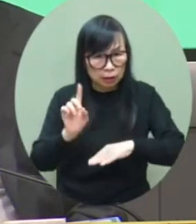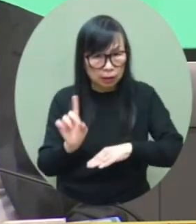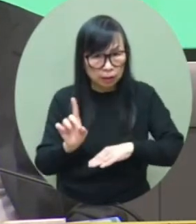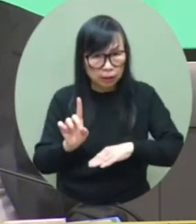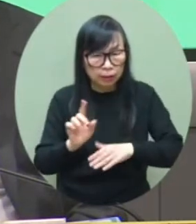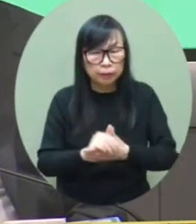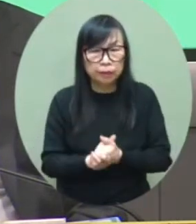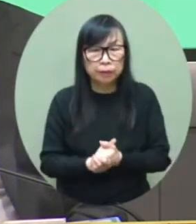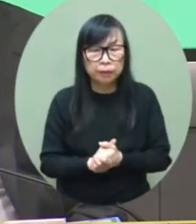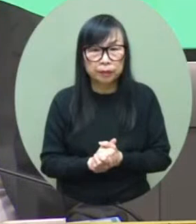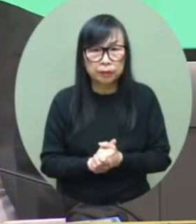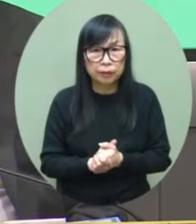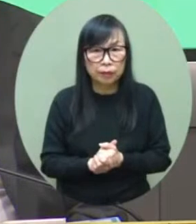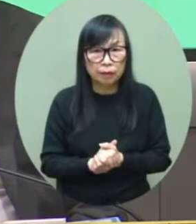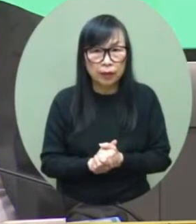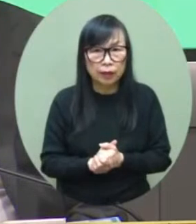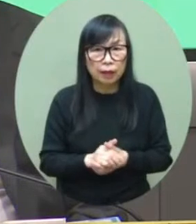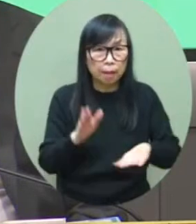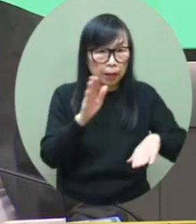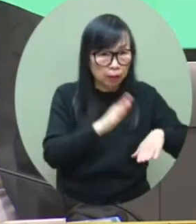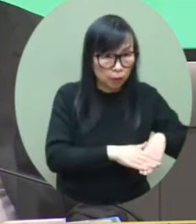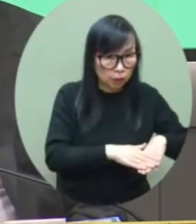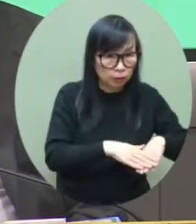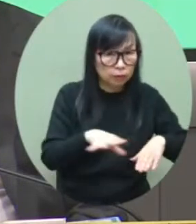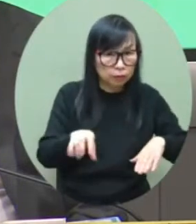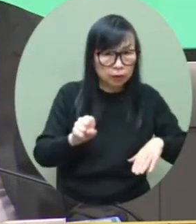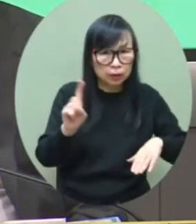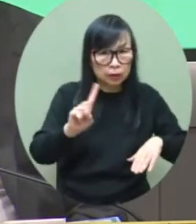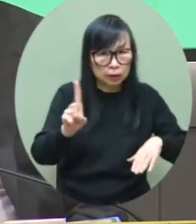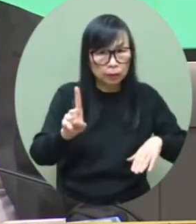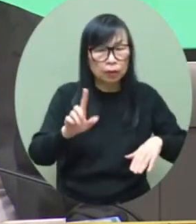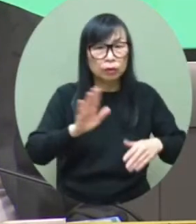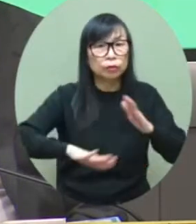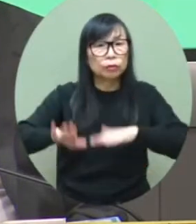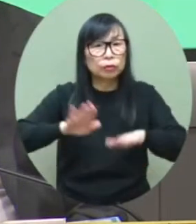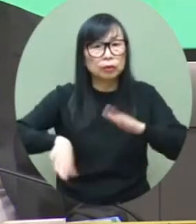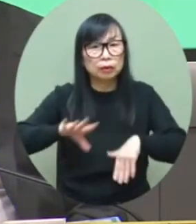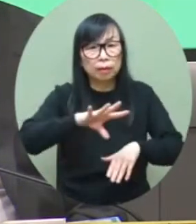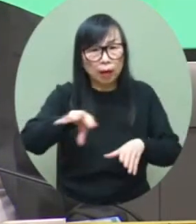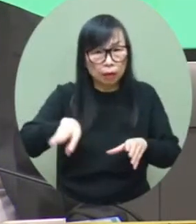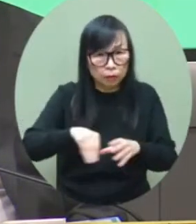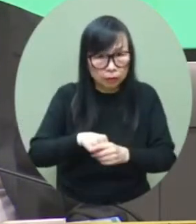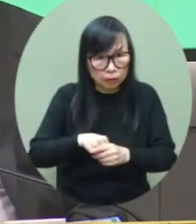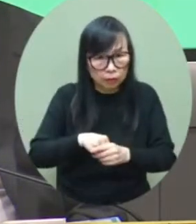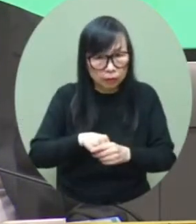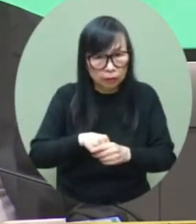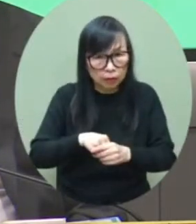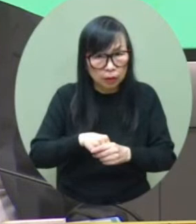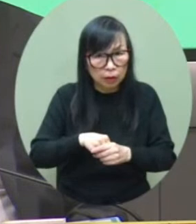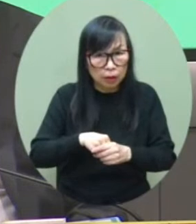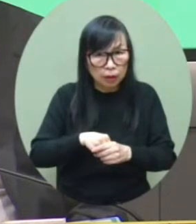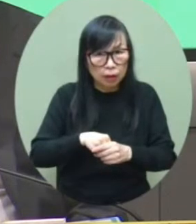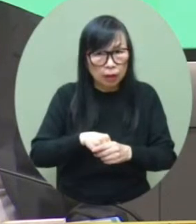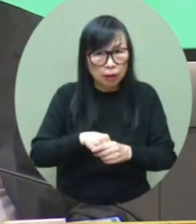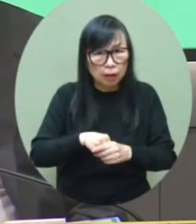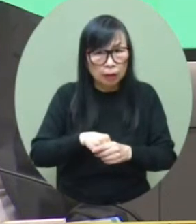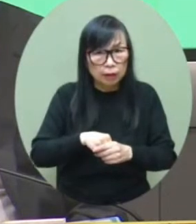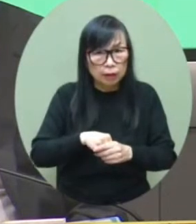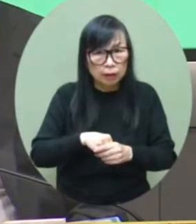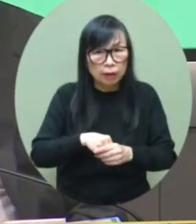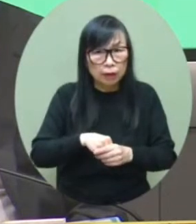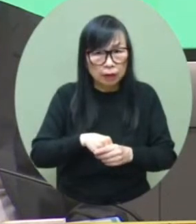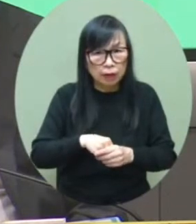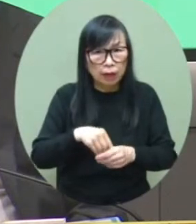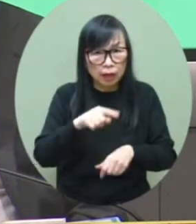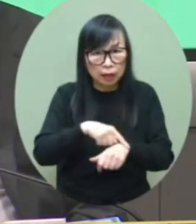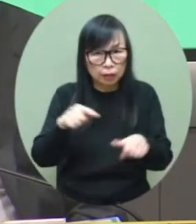on the size of the reserve capacity. And therefore, facilities that we no longer need, we will have to consider what